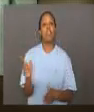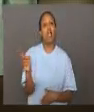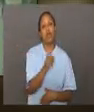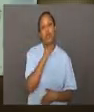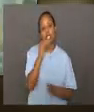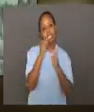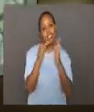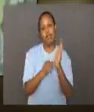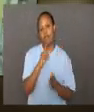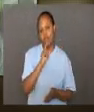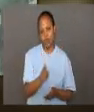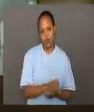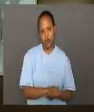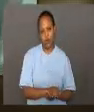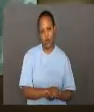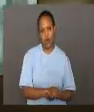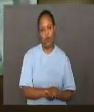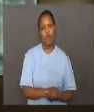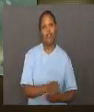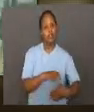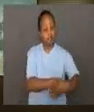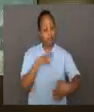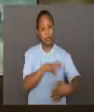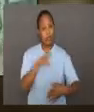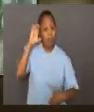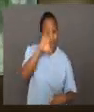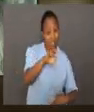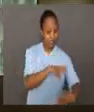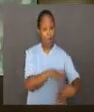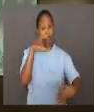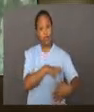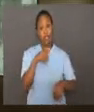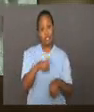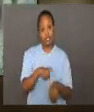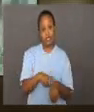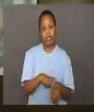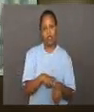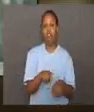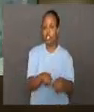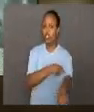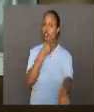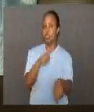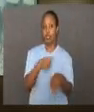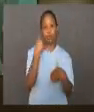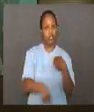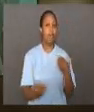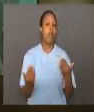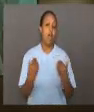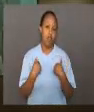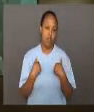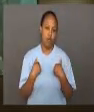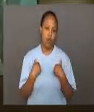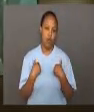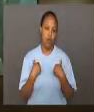the unjust system. When rebellions are suppressed by force, there are